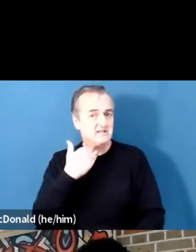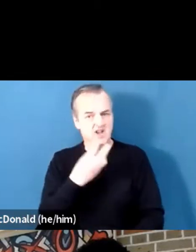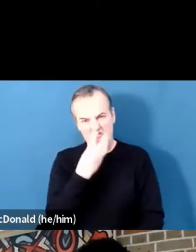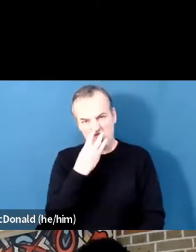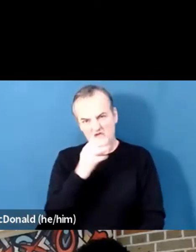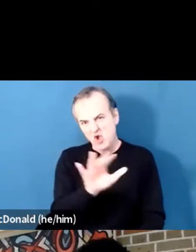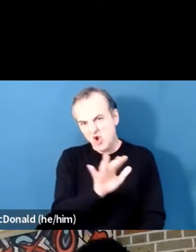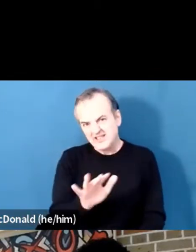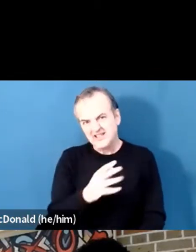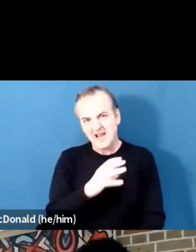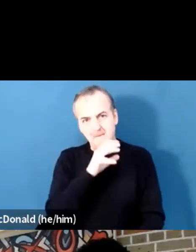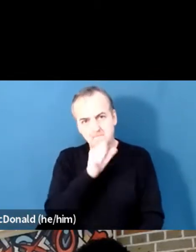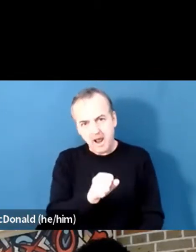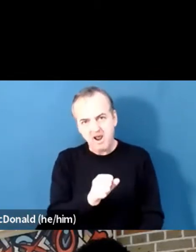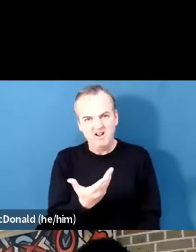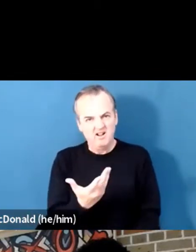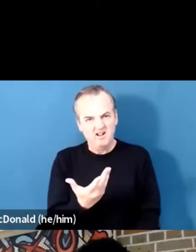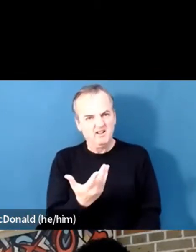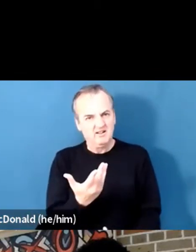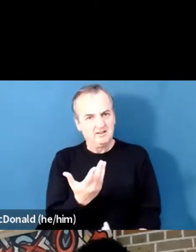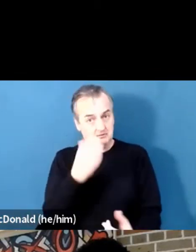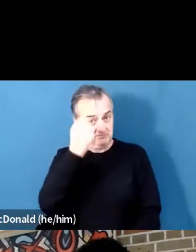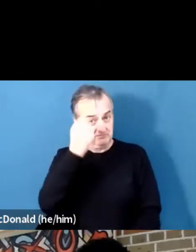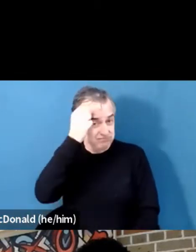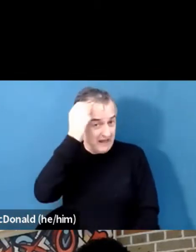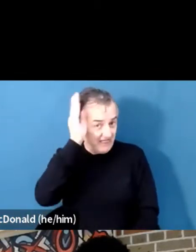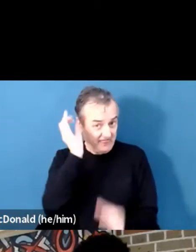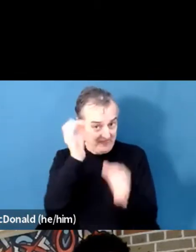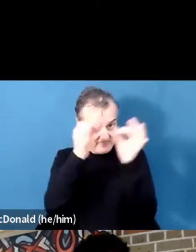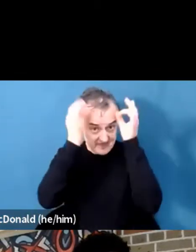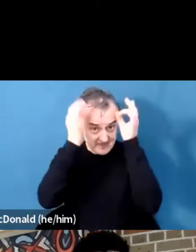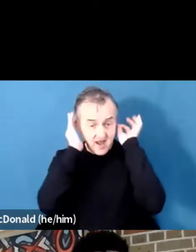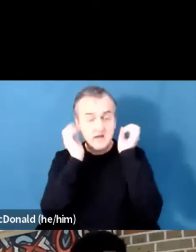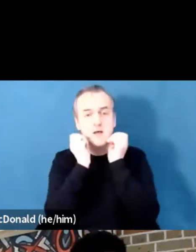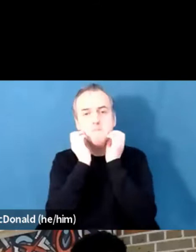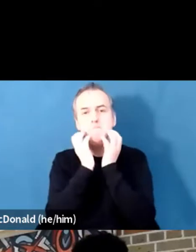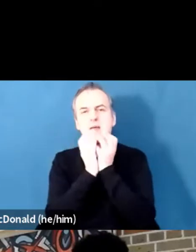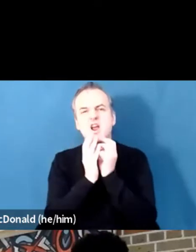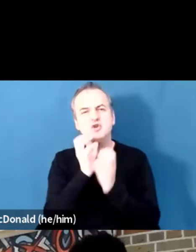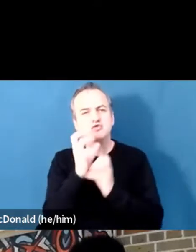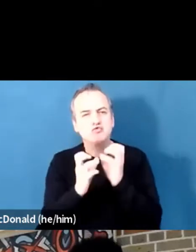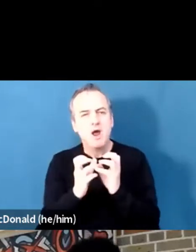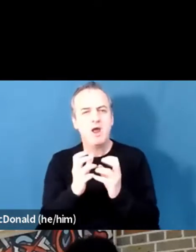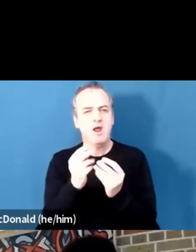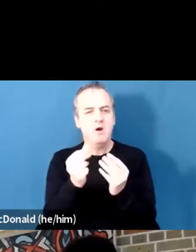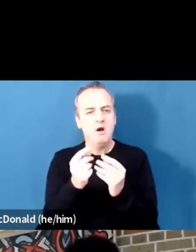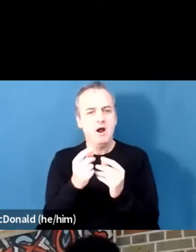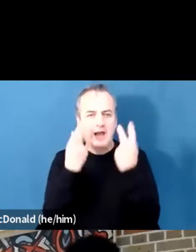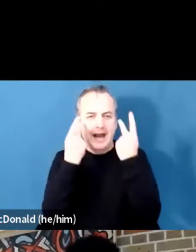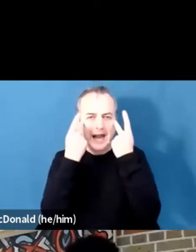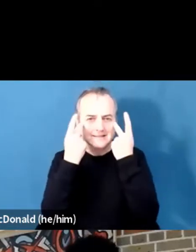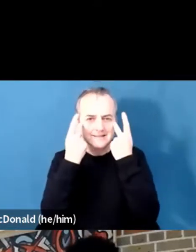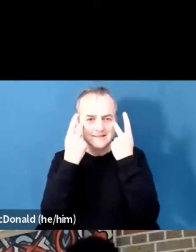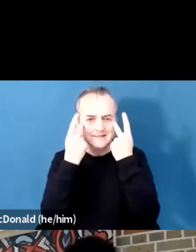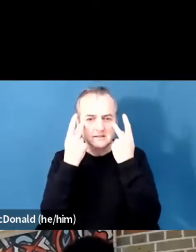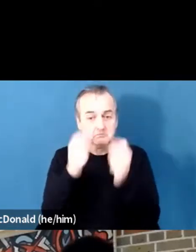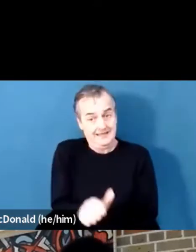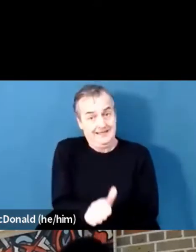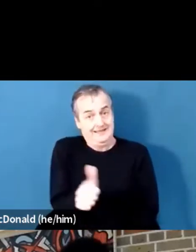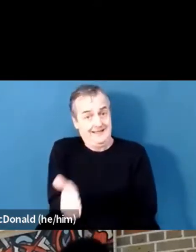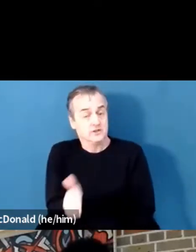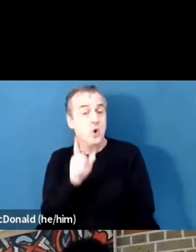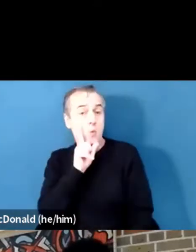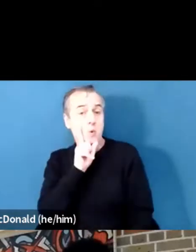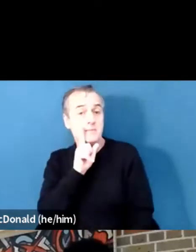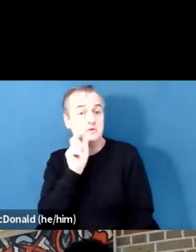male with thinning brown hair, salt and pepper beard, and thick rimmed glasses. Hi